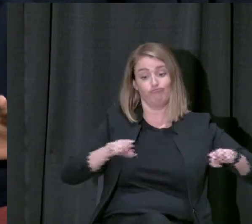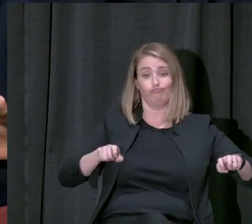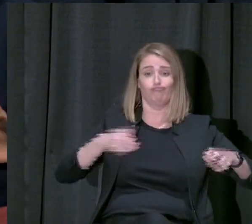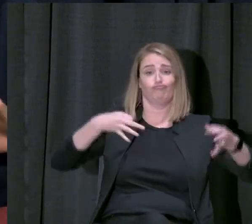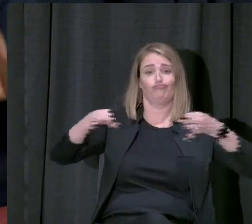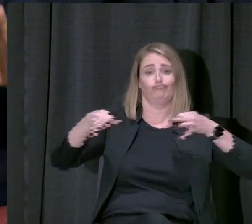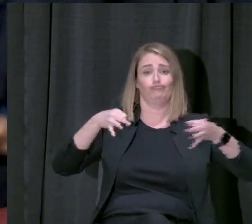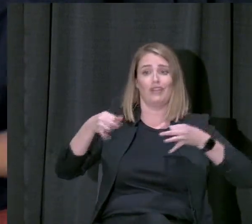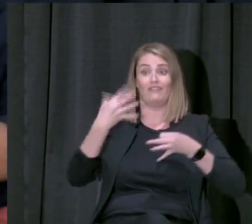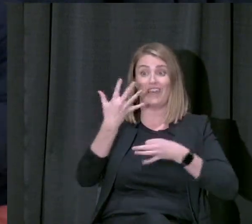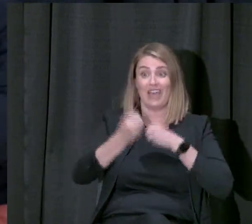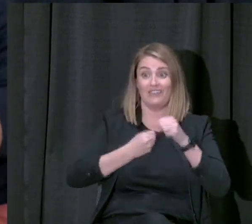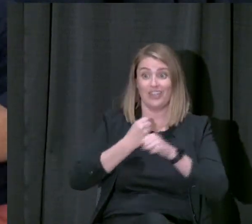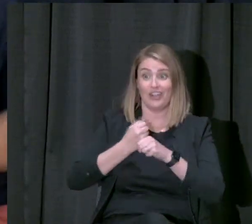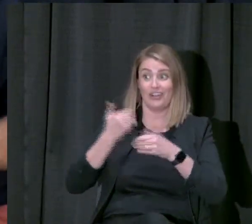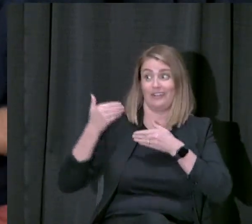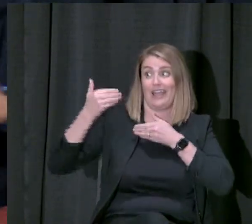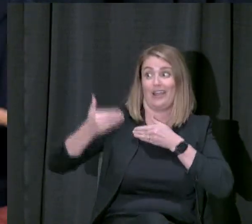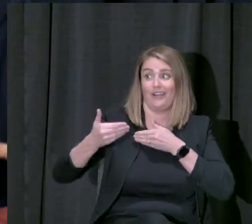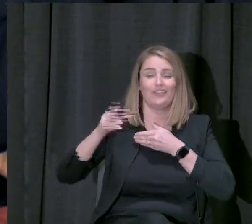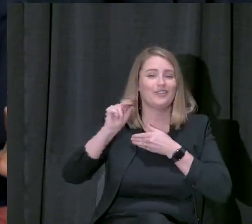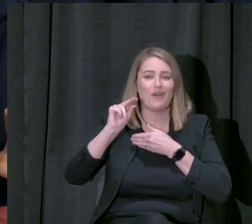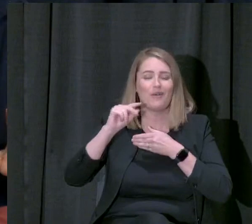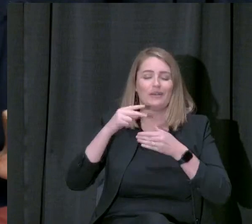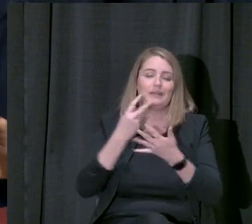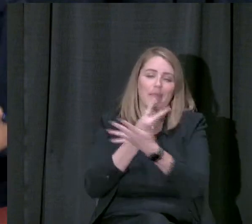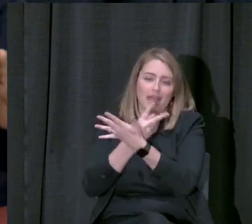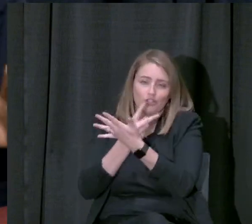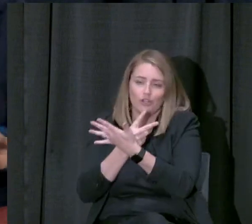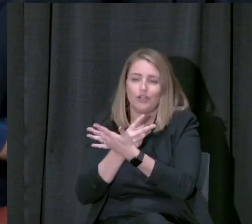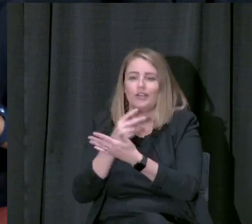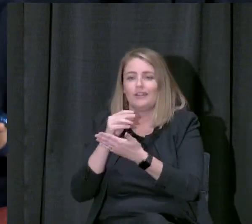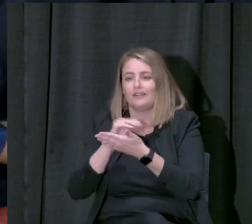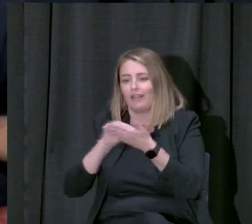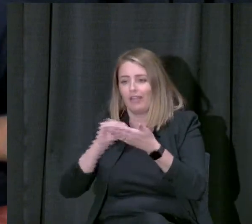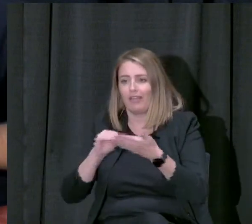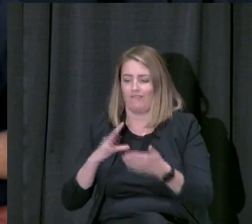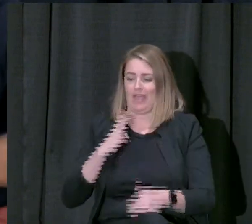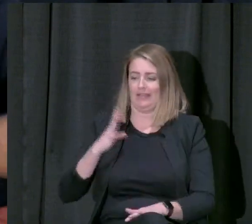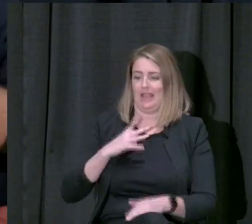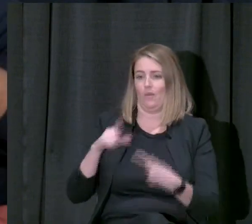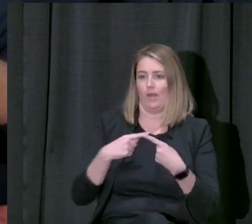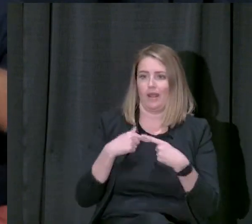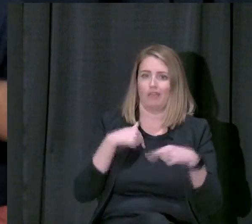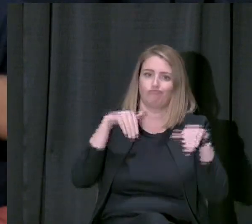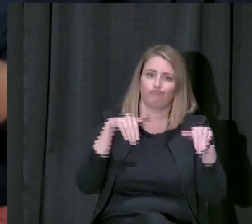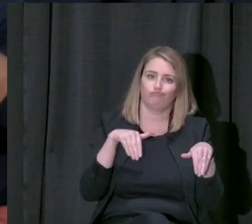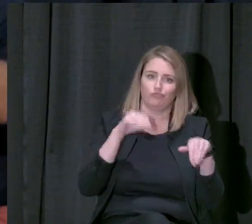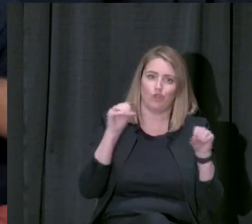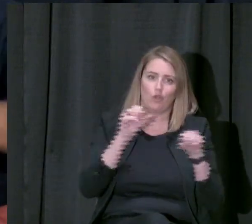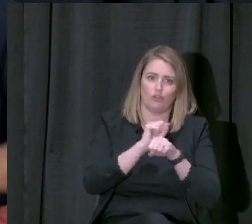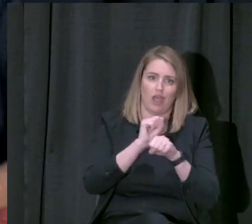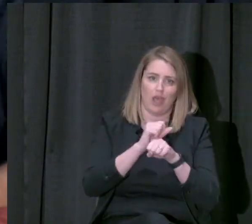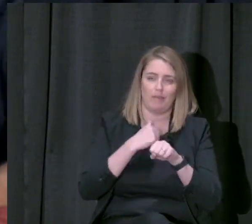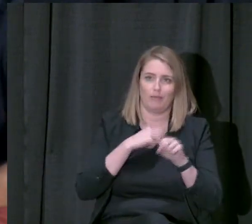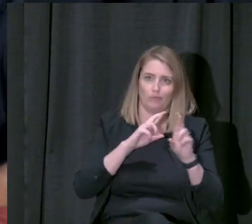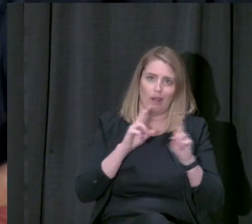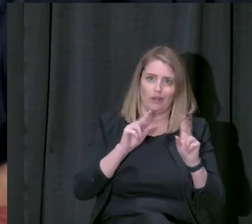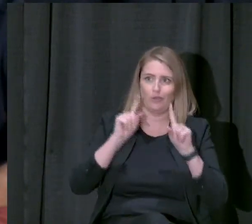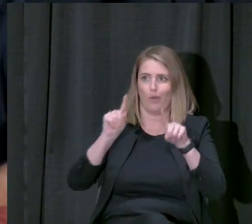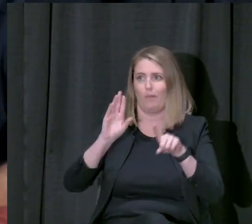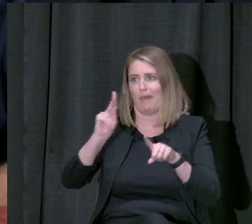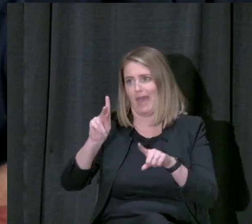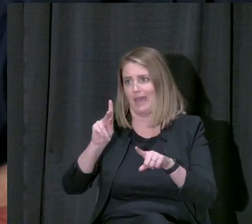years later. It was supposed to be a master's thesis. It was supposed to be a fancy thing I did when I was unemployed, and I was going to go back to